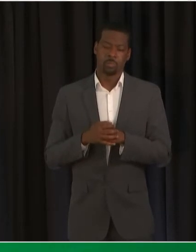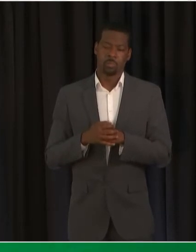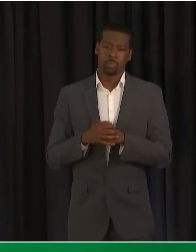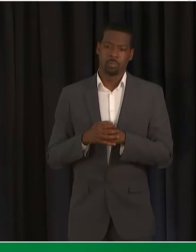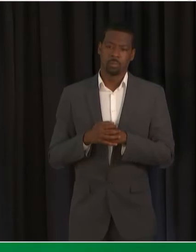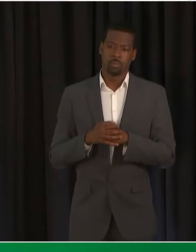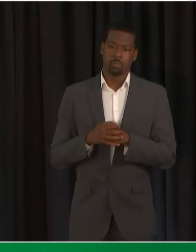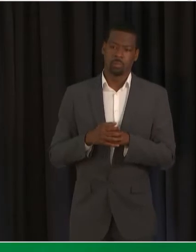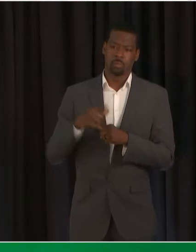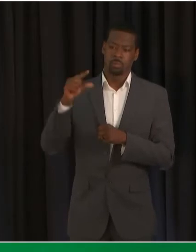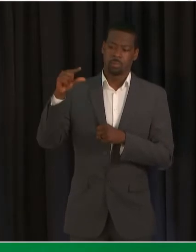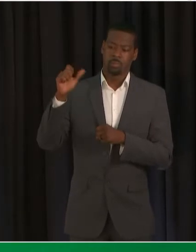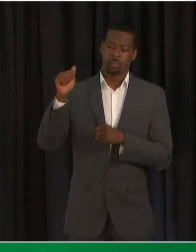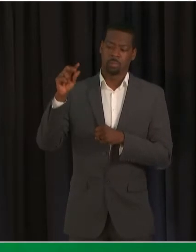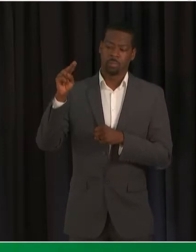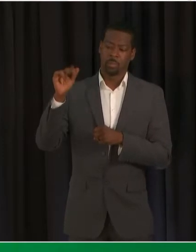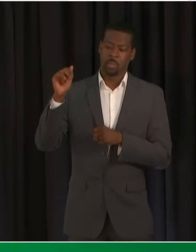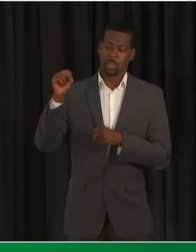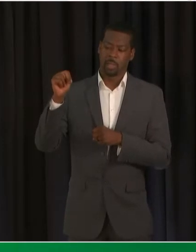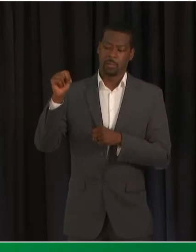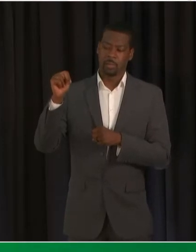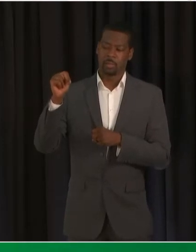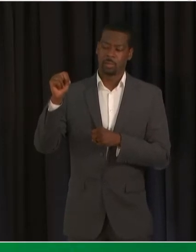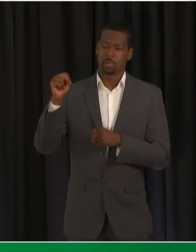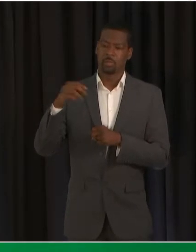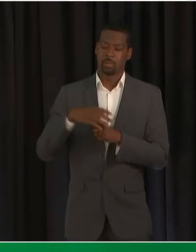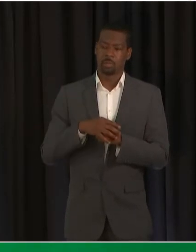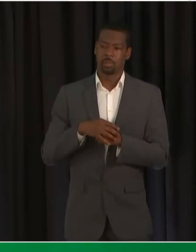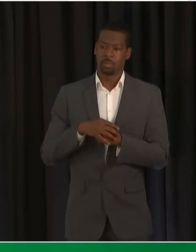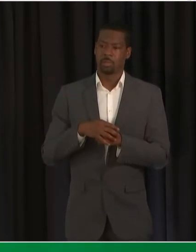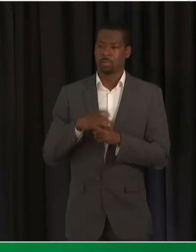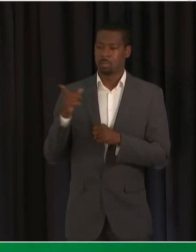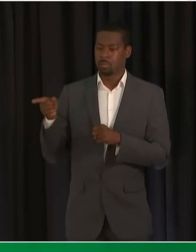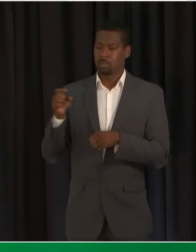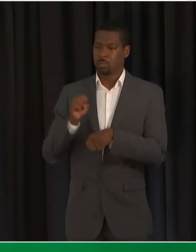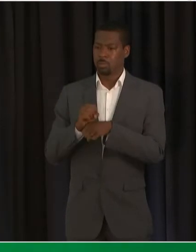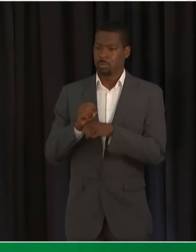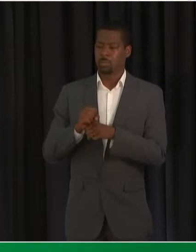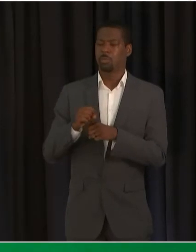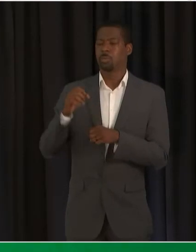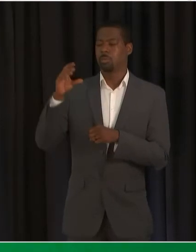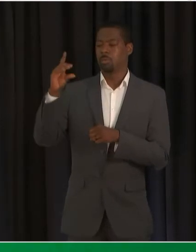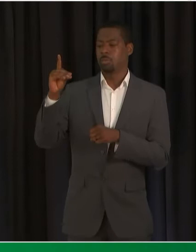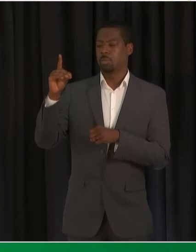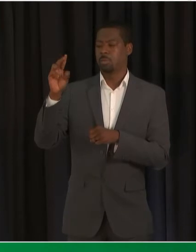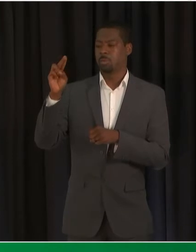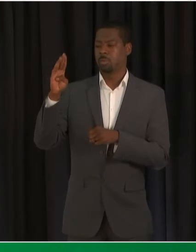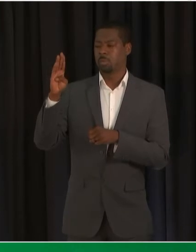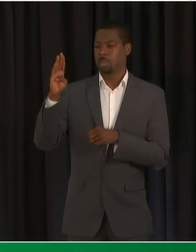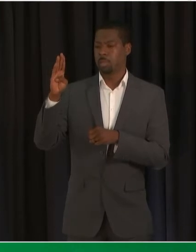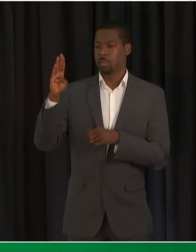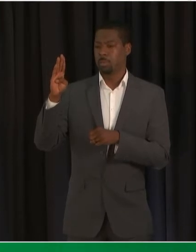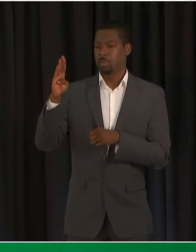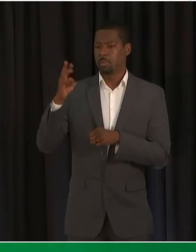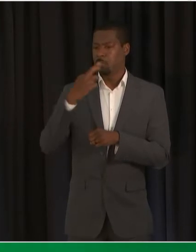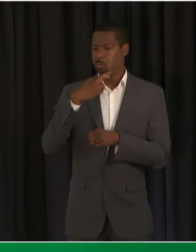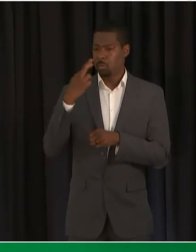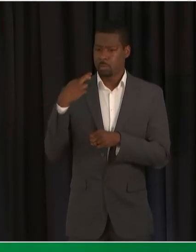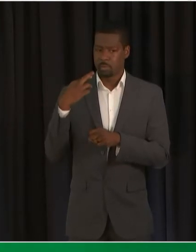But also Gavin Coleman of the Dubliner and Salt Line, also infamously known as the